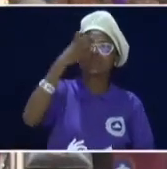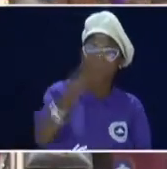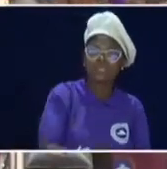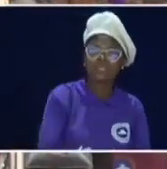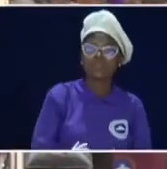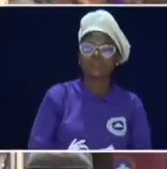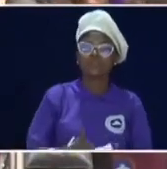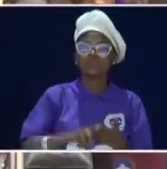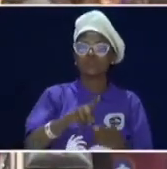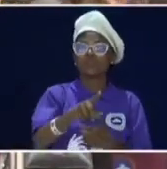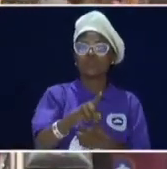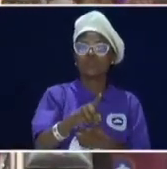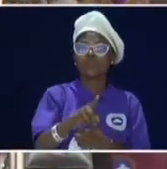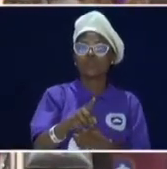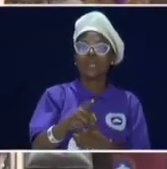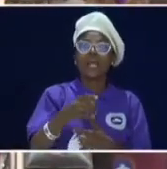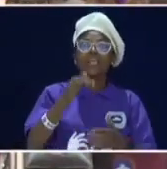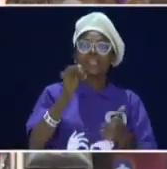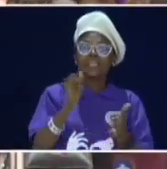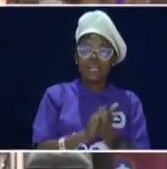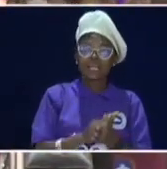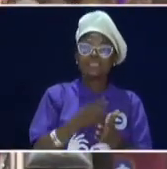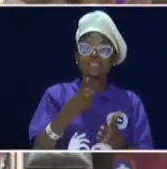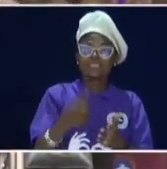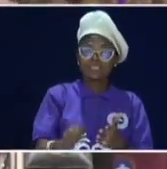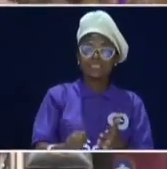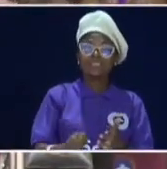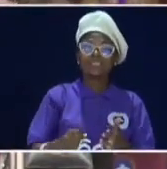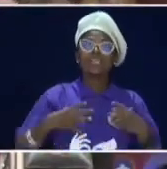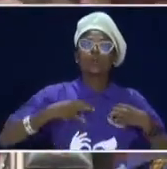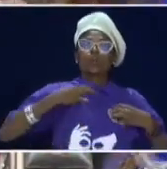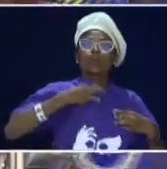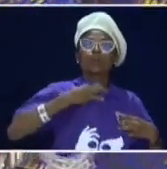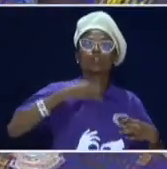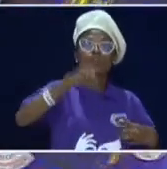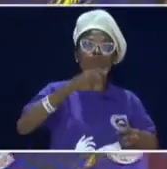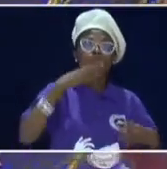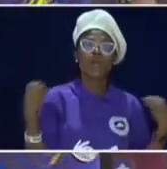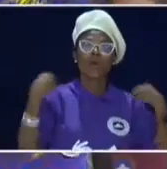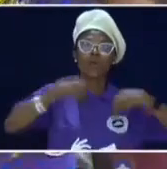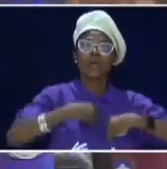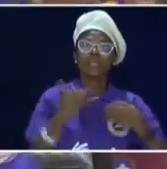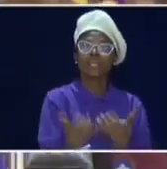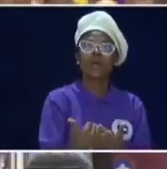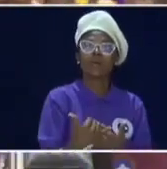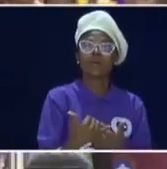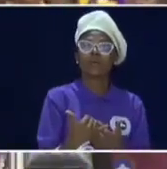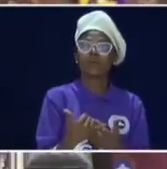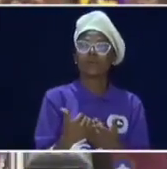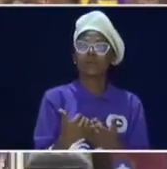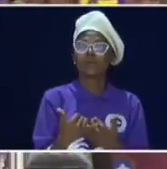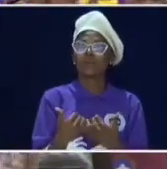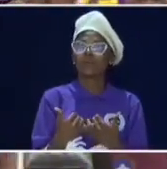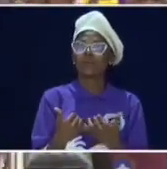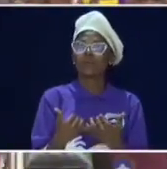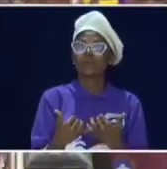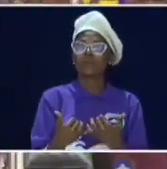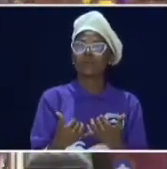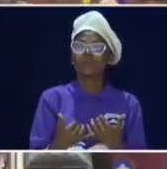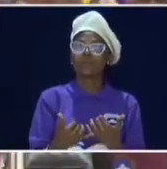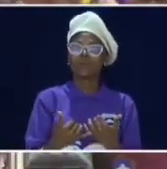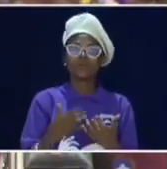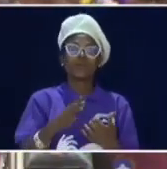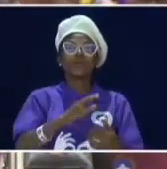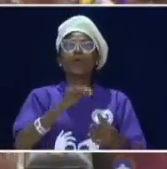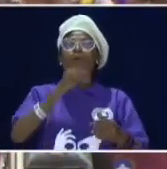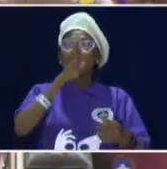decree that the very dress you are wearing now will be